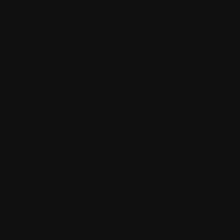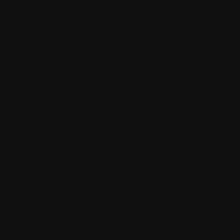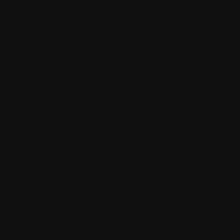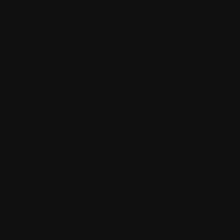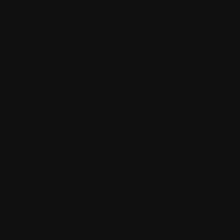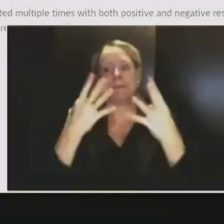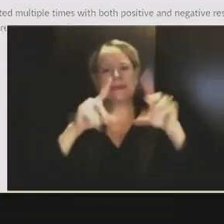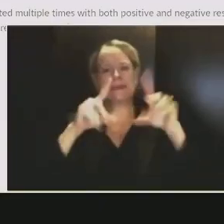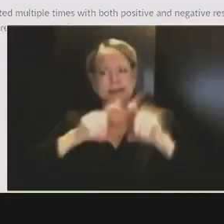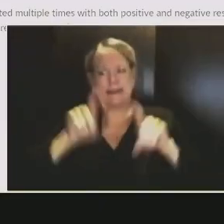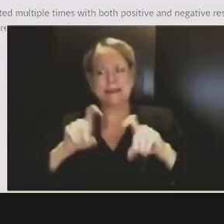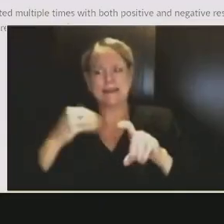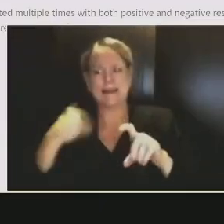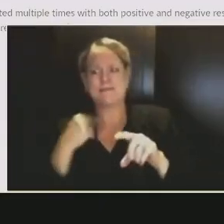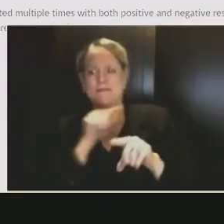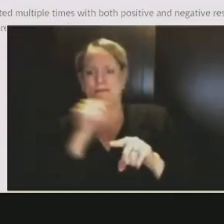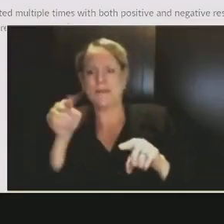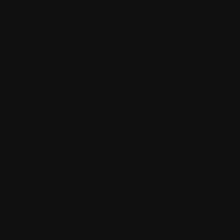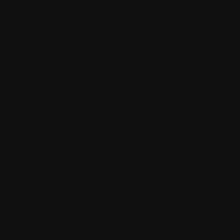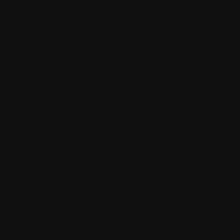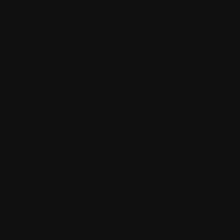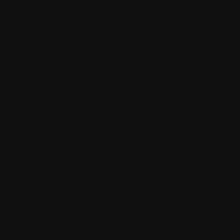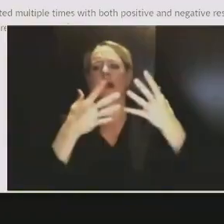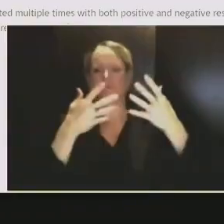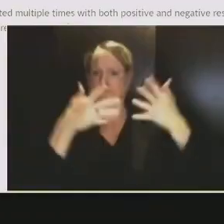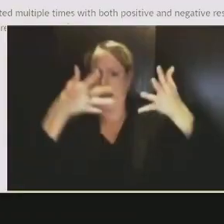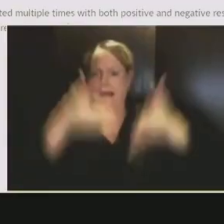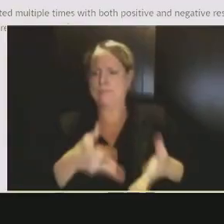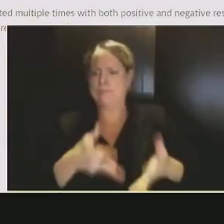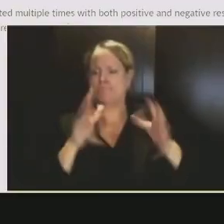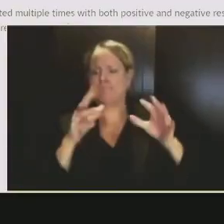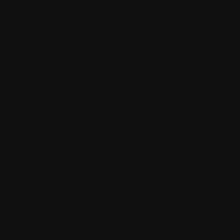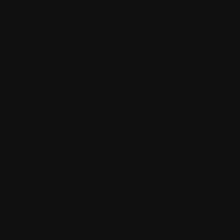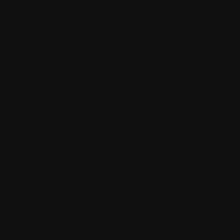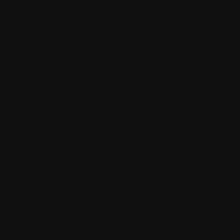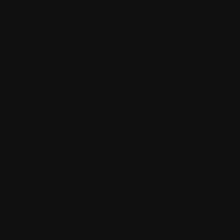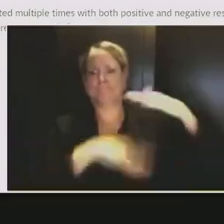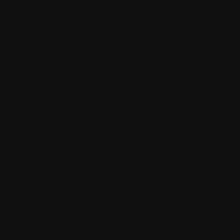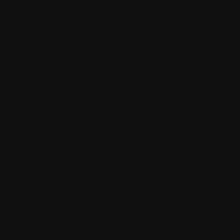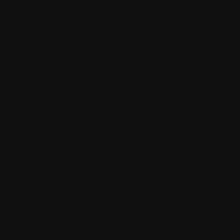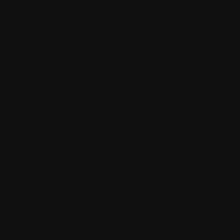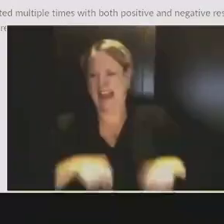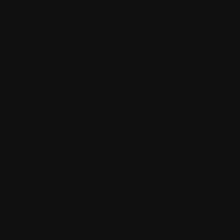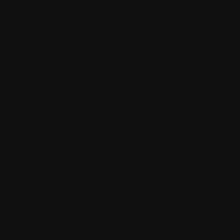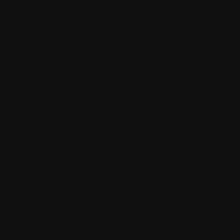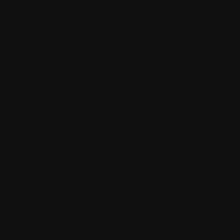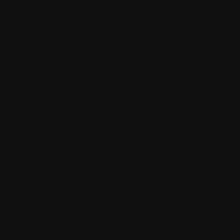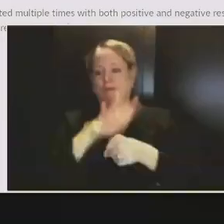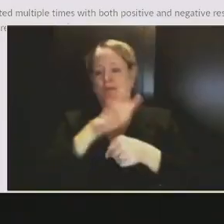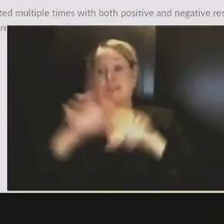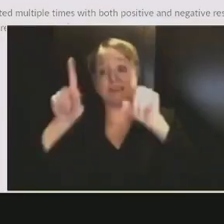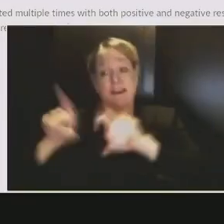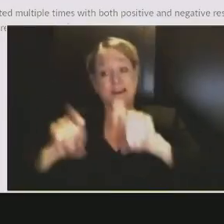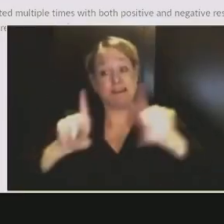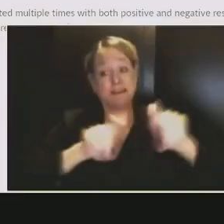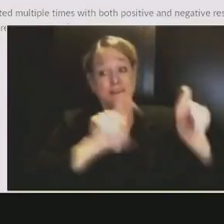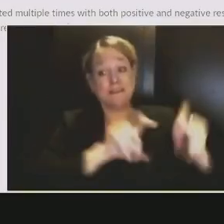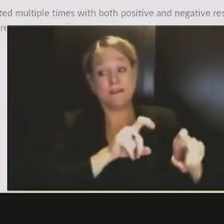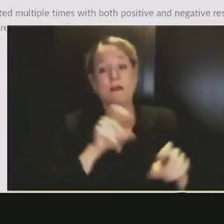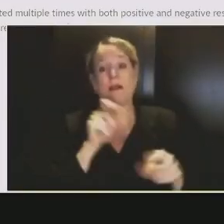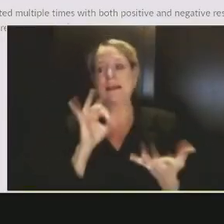to time, these daily testing numbers go over Wisconsin's capacity.